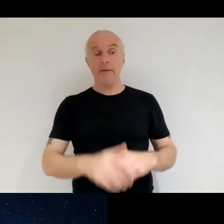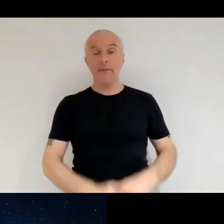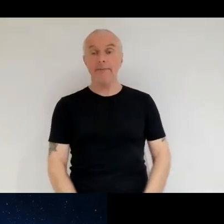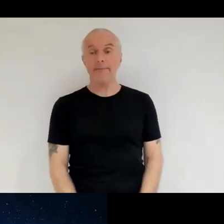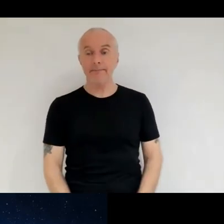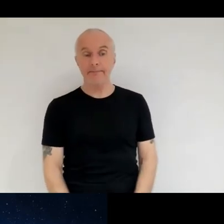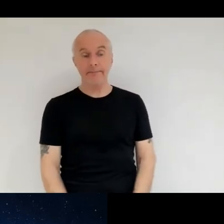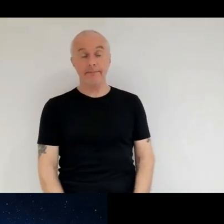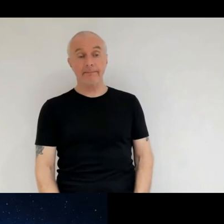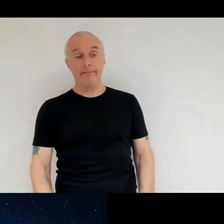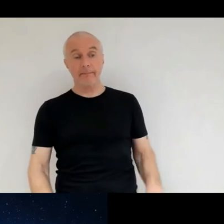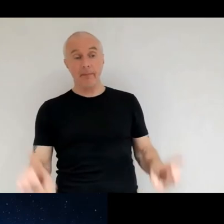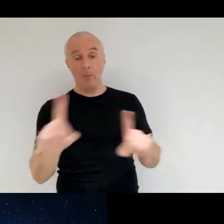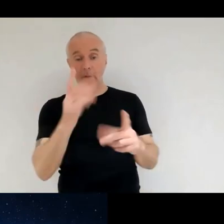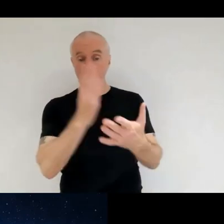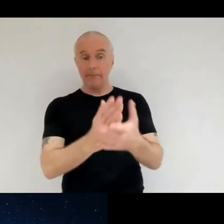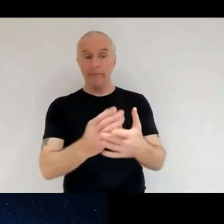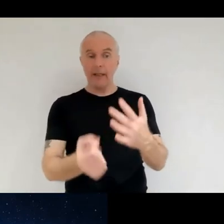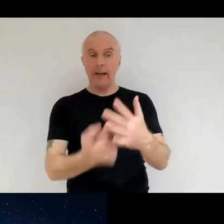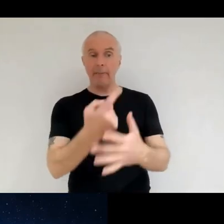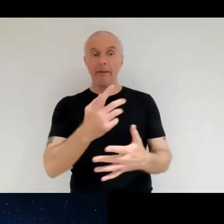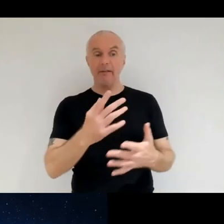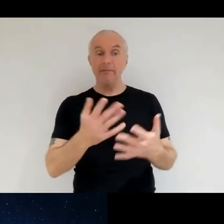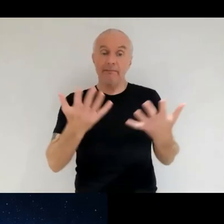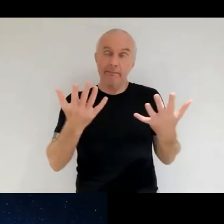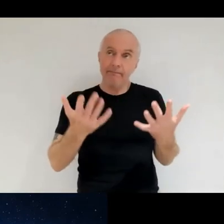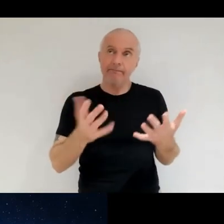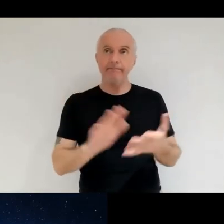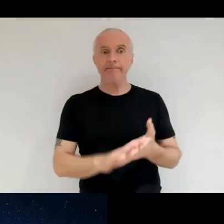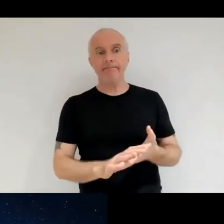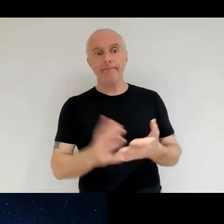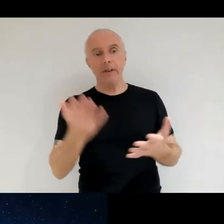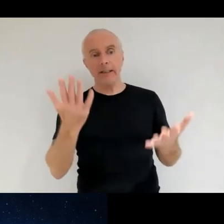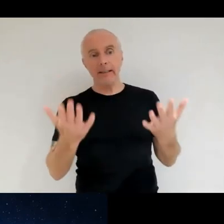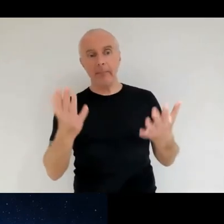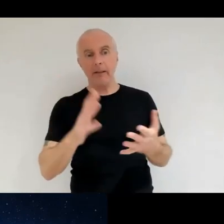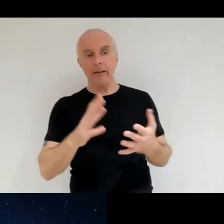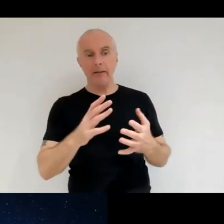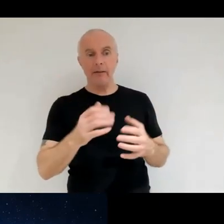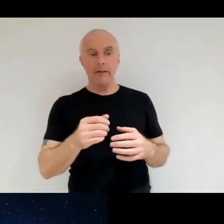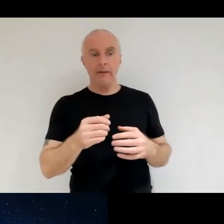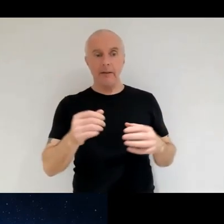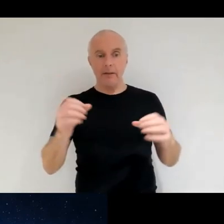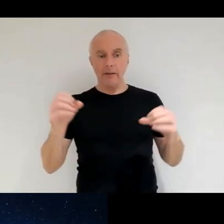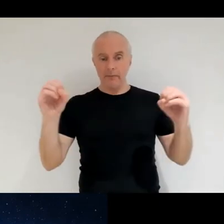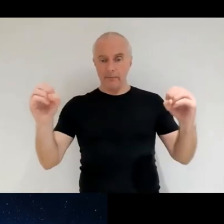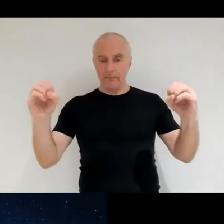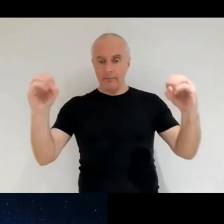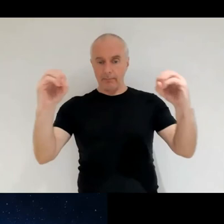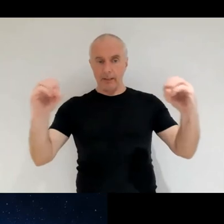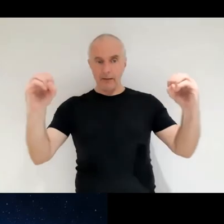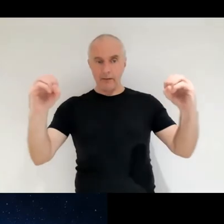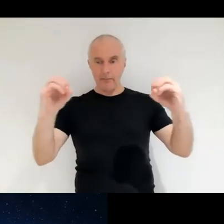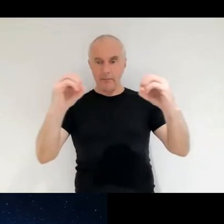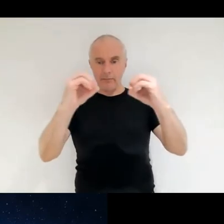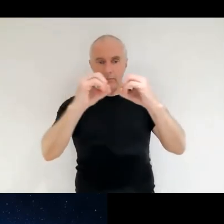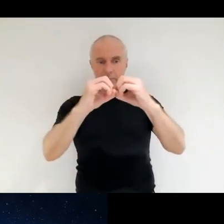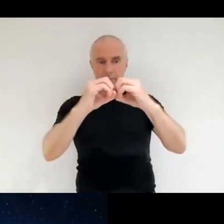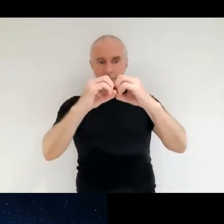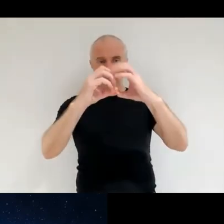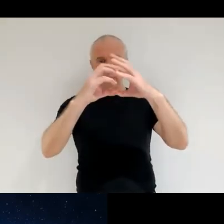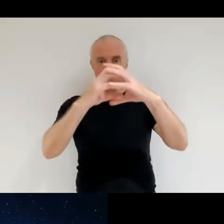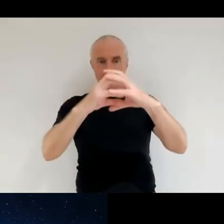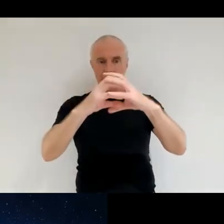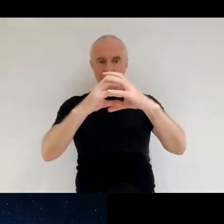is it's a very similar, it's, you know, think about GR. What happens is actually you have your two individual masses, but you also have the binding